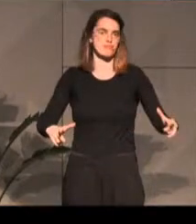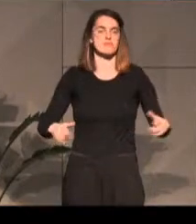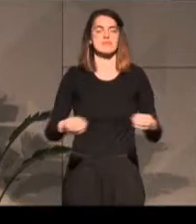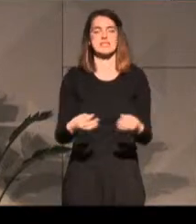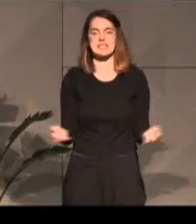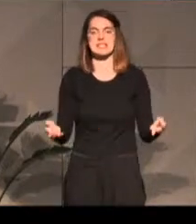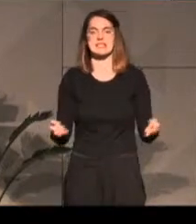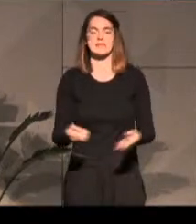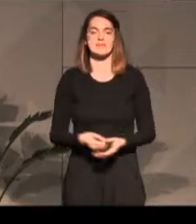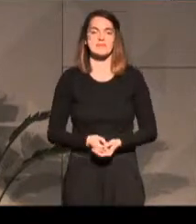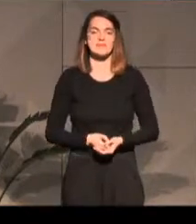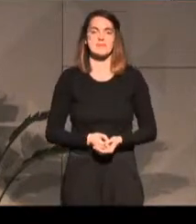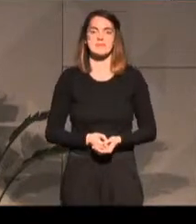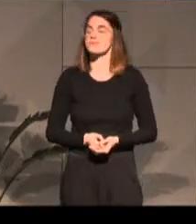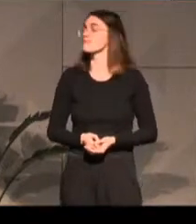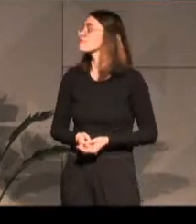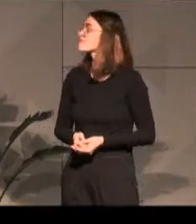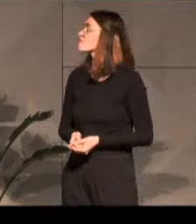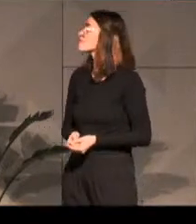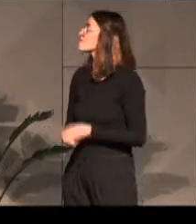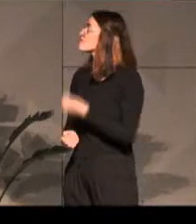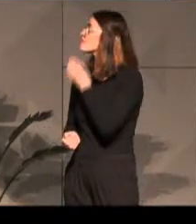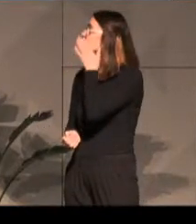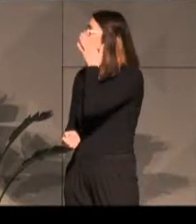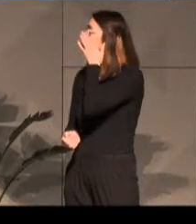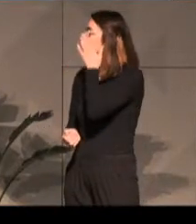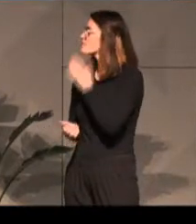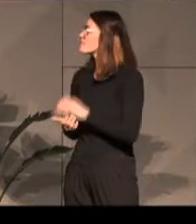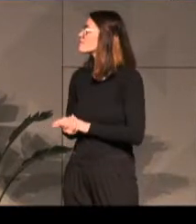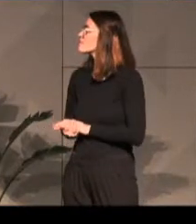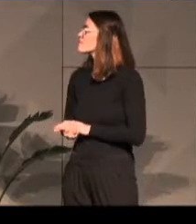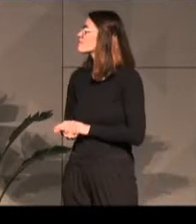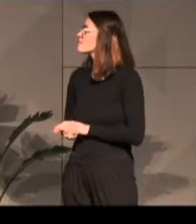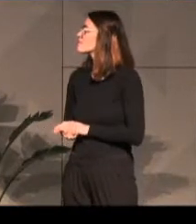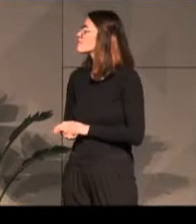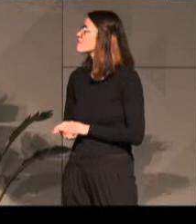And the impressions are changing completely on the ice.